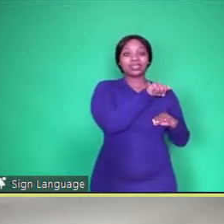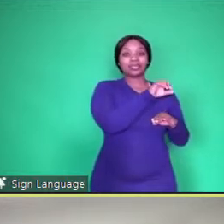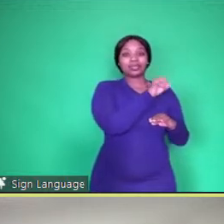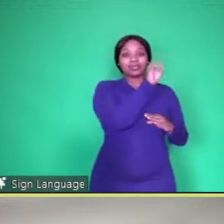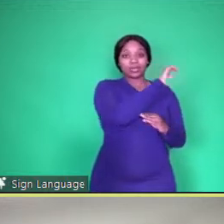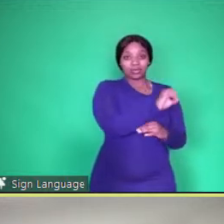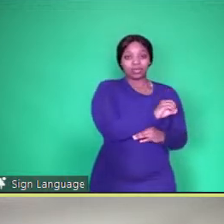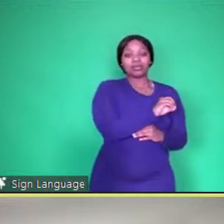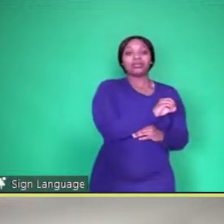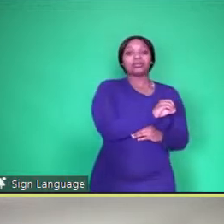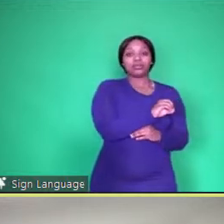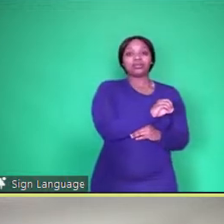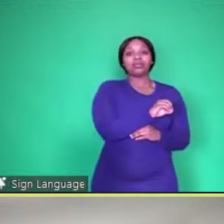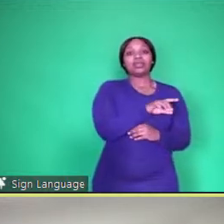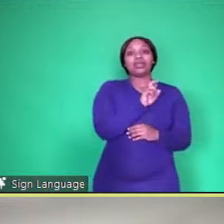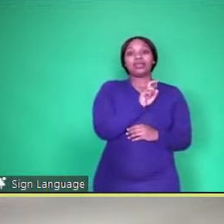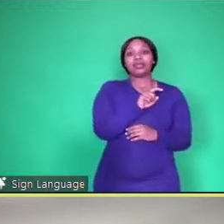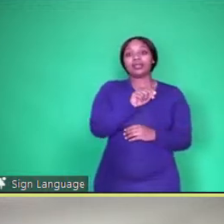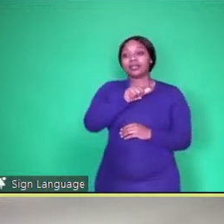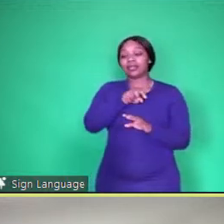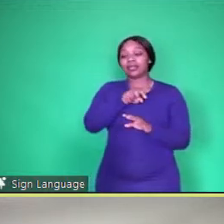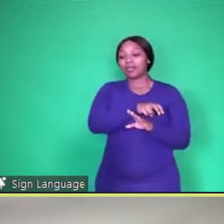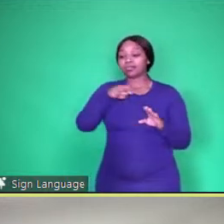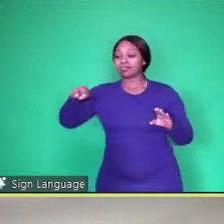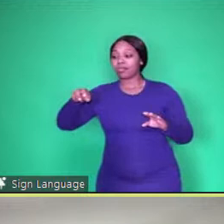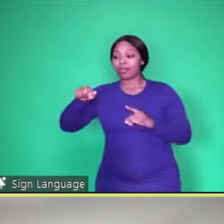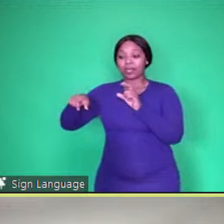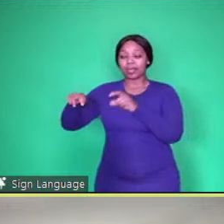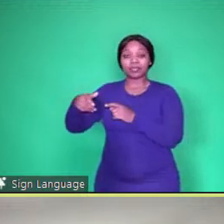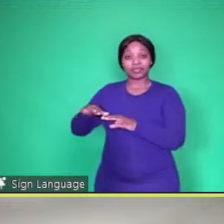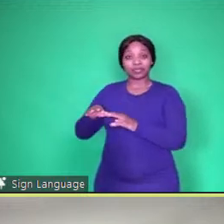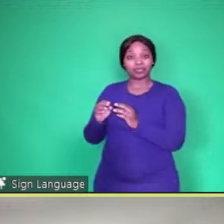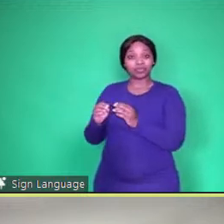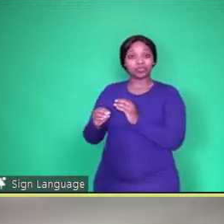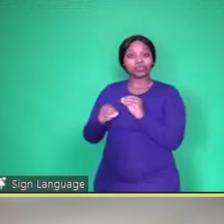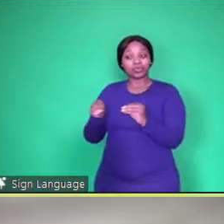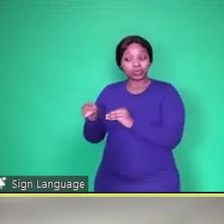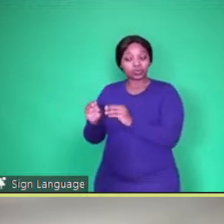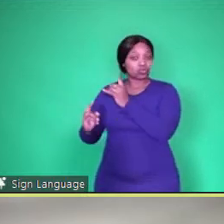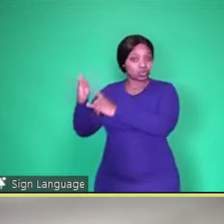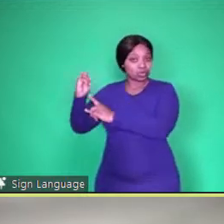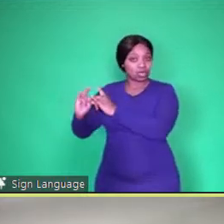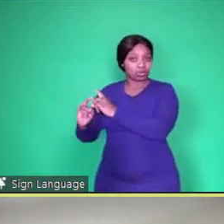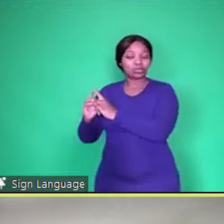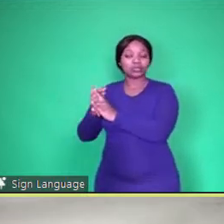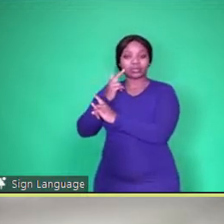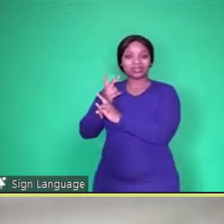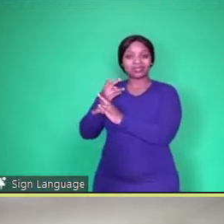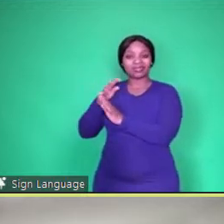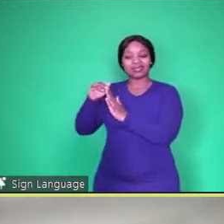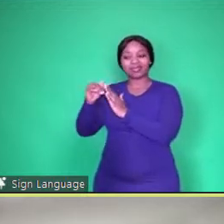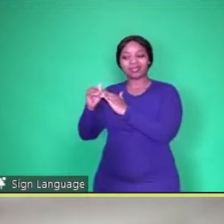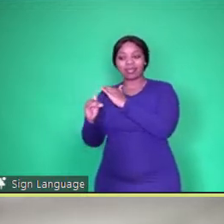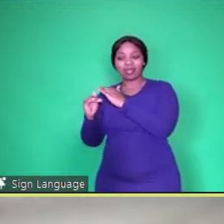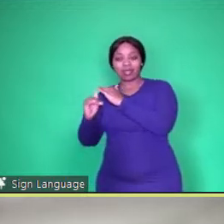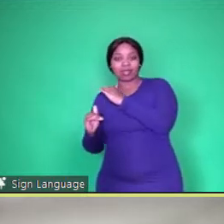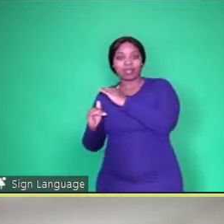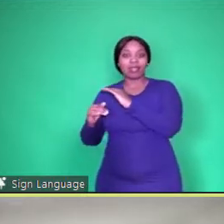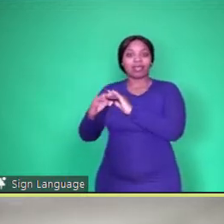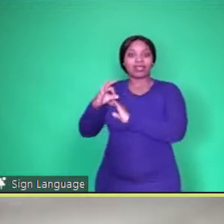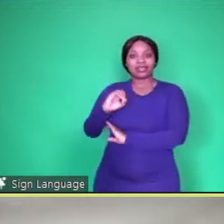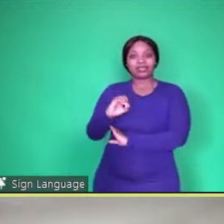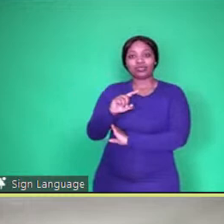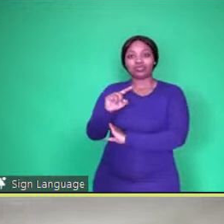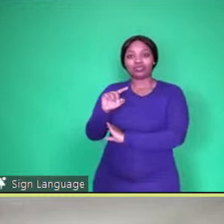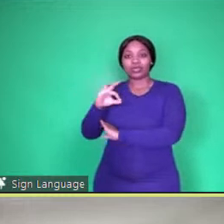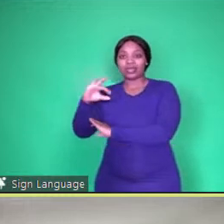60%, whereas for the migrant cohort, it's hovering at around 30 to 35%.